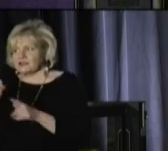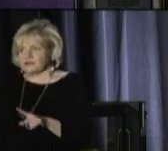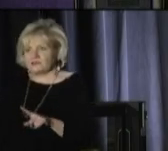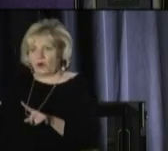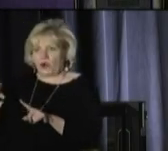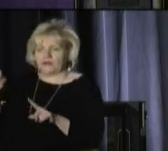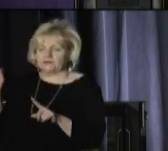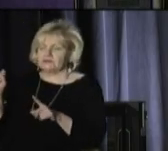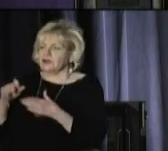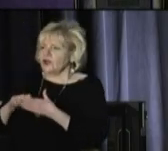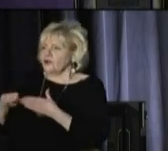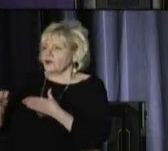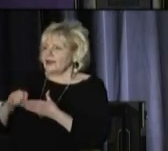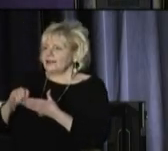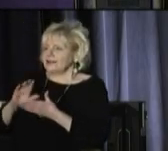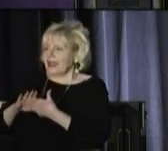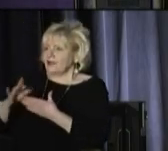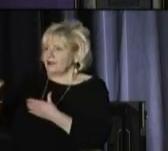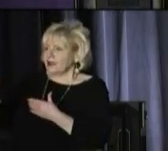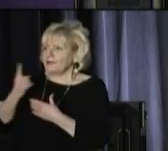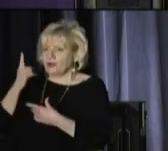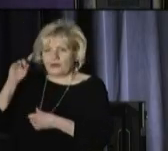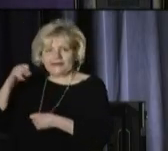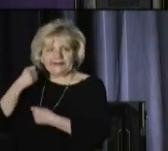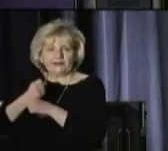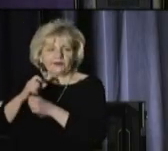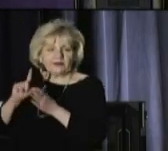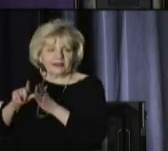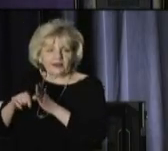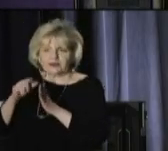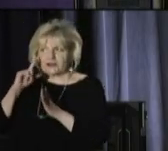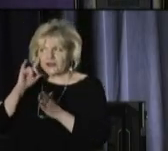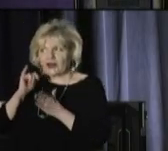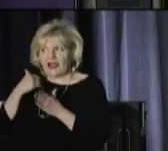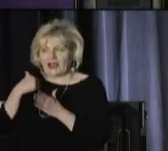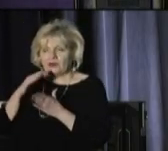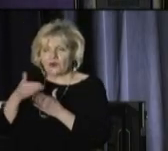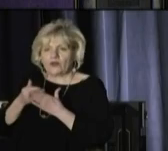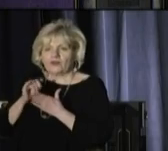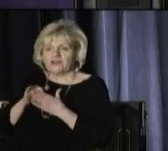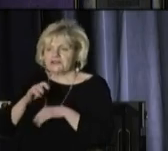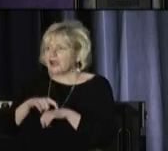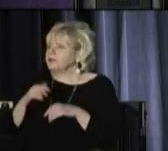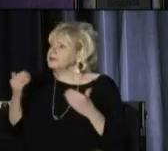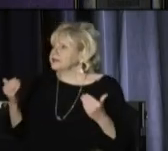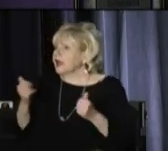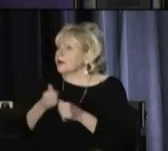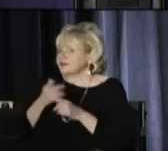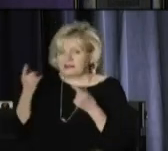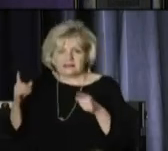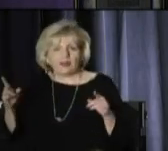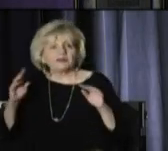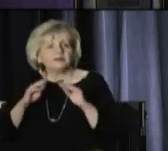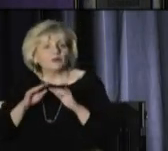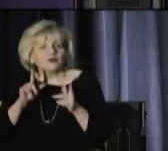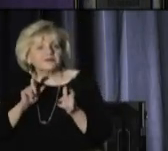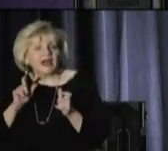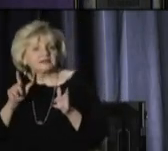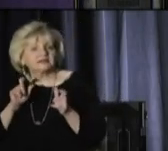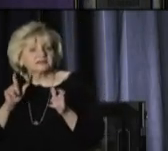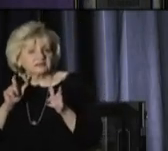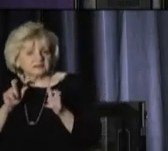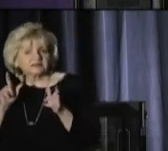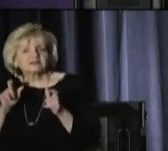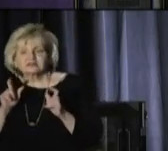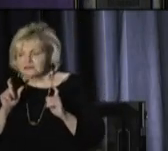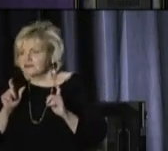come back like a year later, like I thought I had all this time. Now everything happens much faster. And so